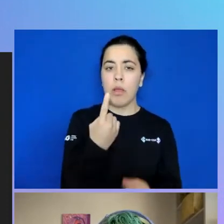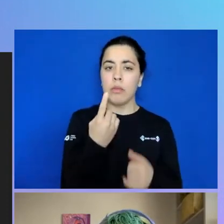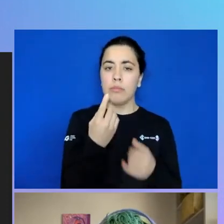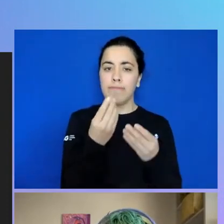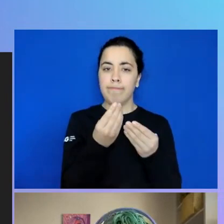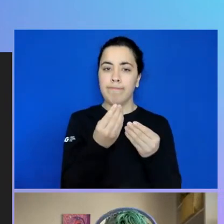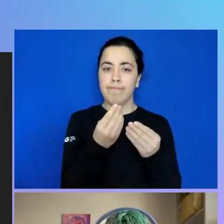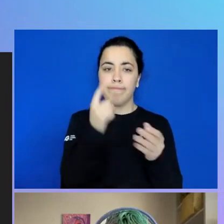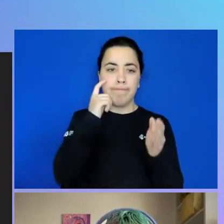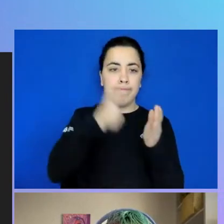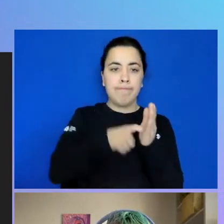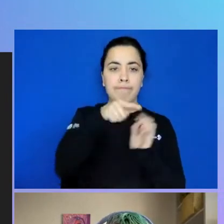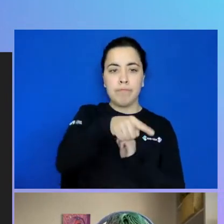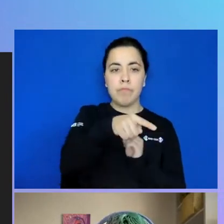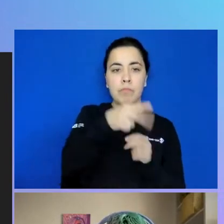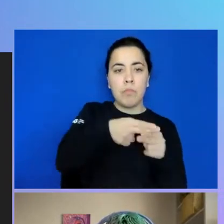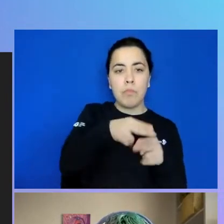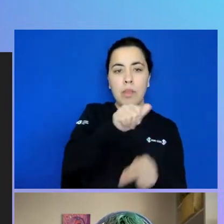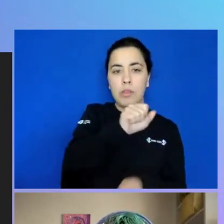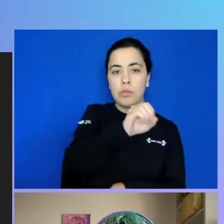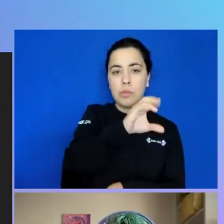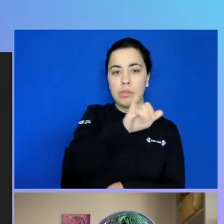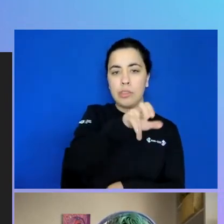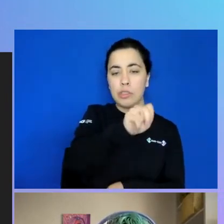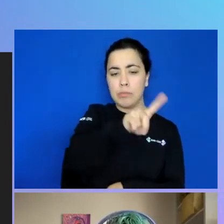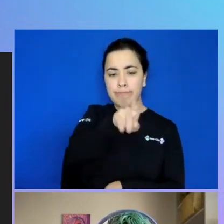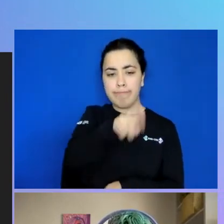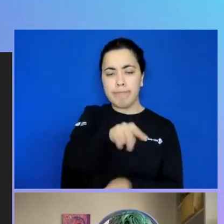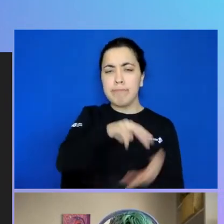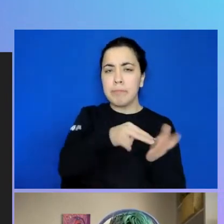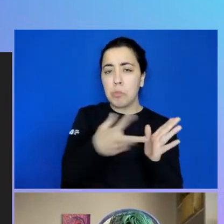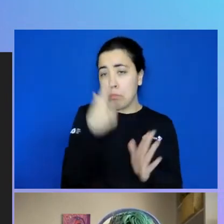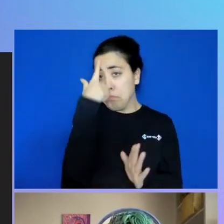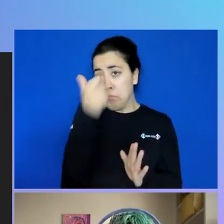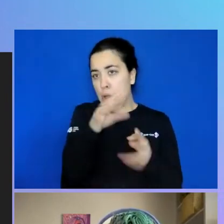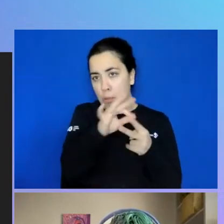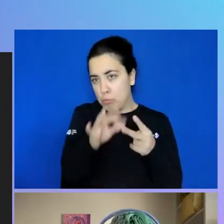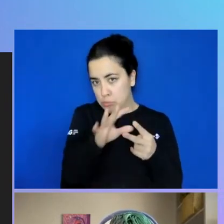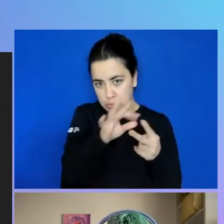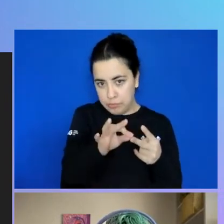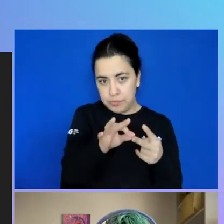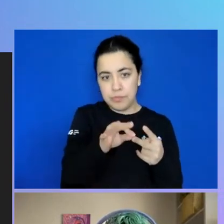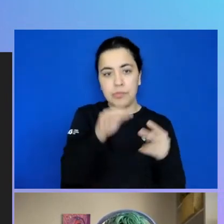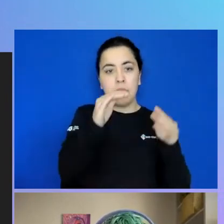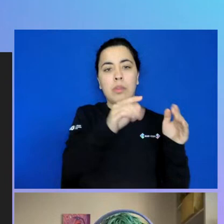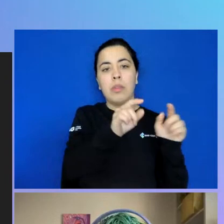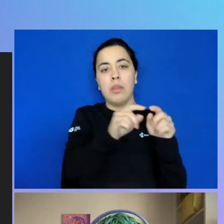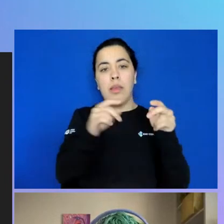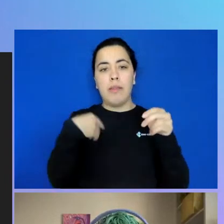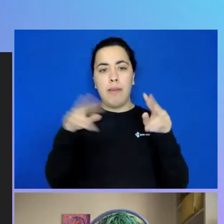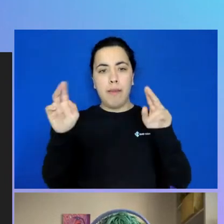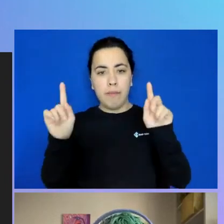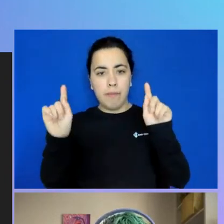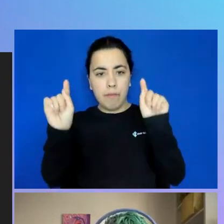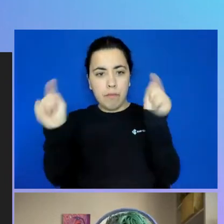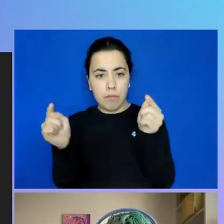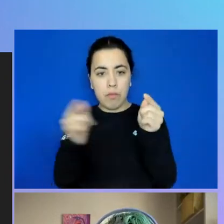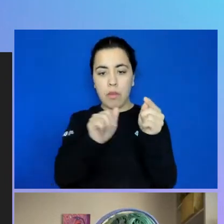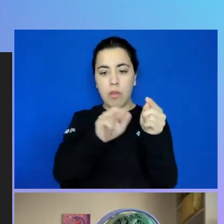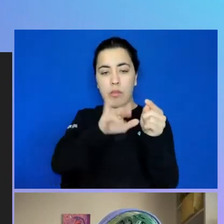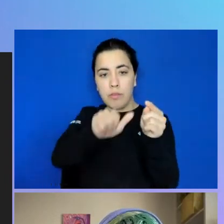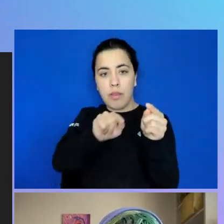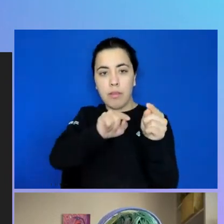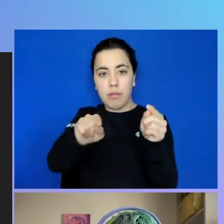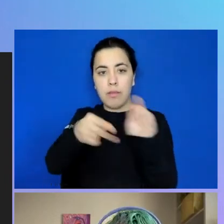question mark, meaning that it's optional. And then we have a string aria labeled by, or the pipe indicating the